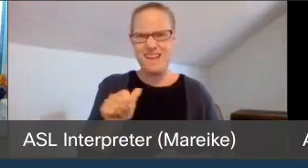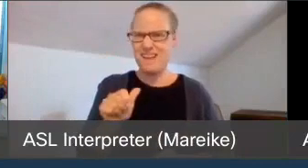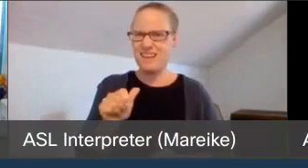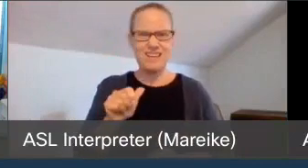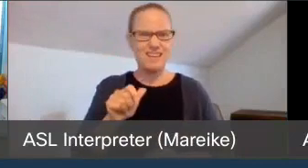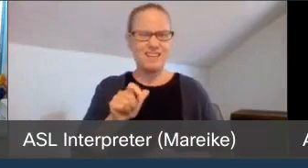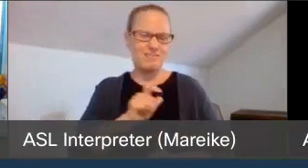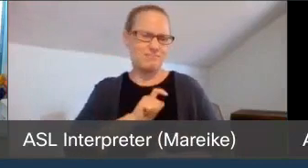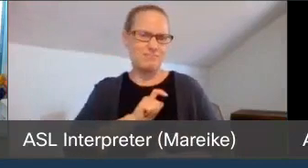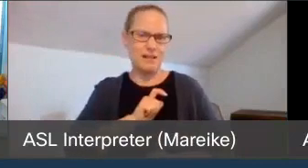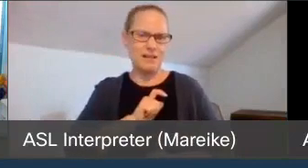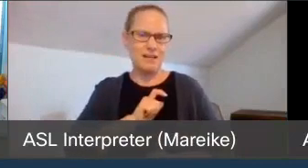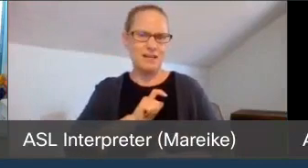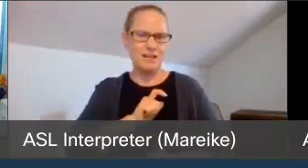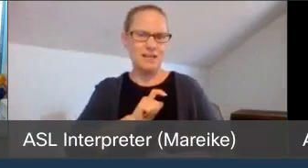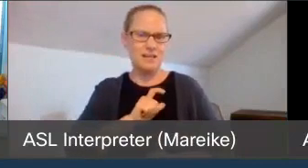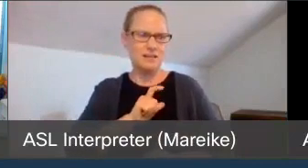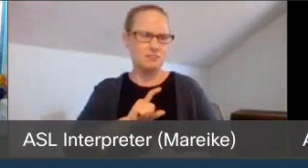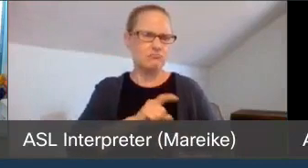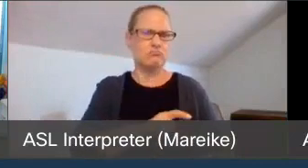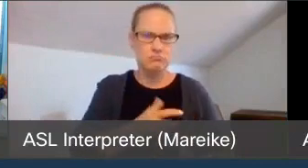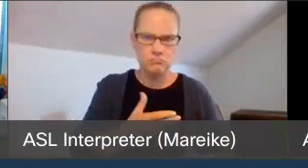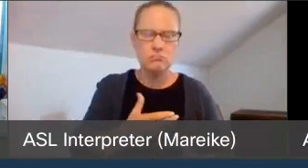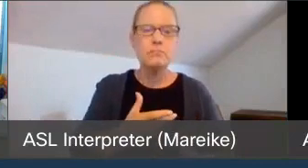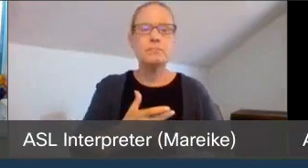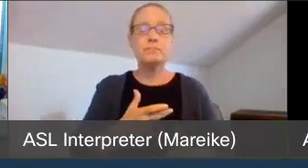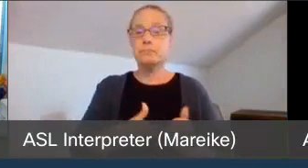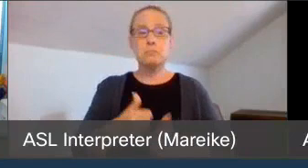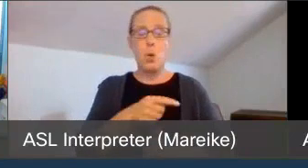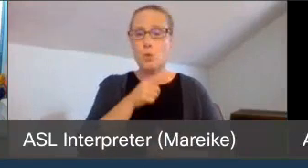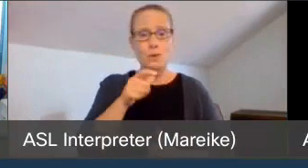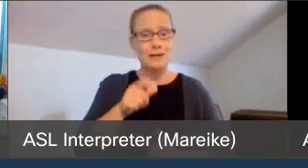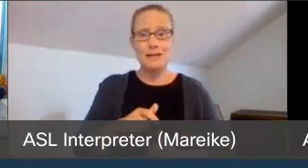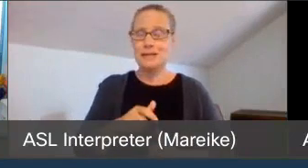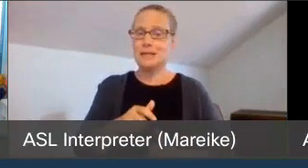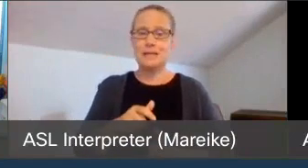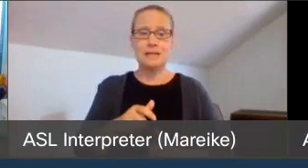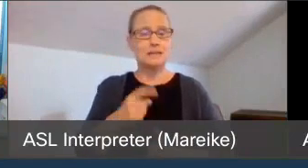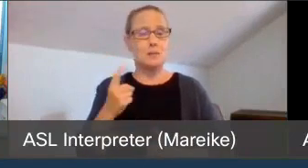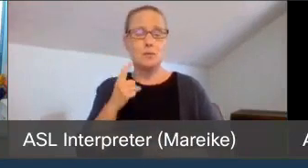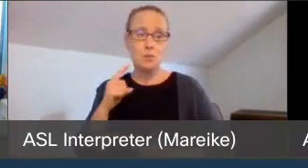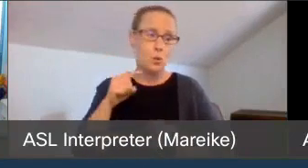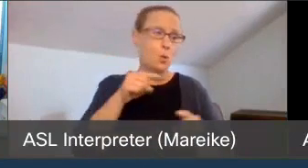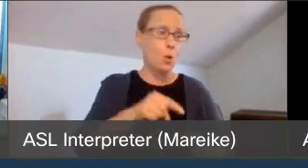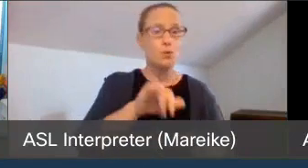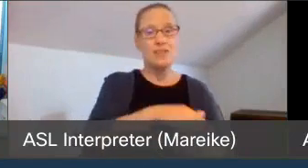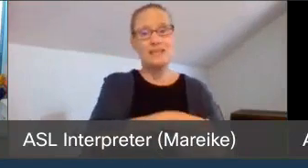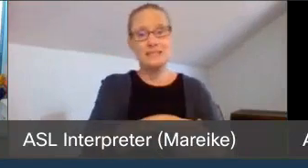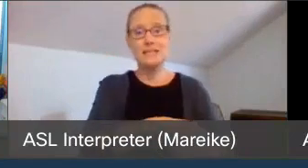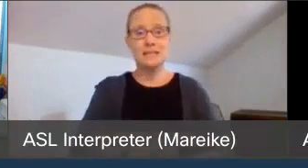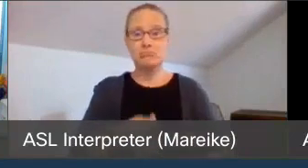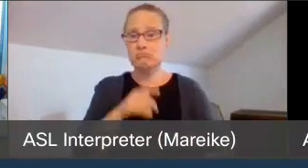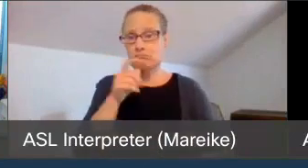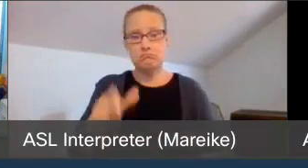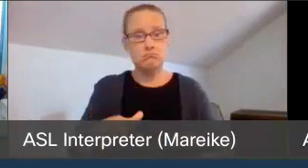of law enforcement interaction, and the majority of those don't need anybody to go to the scene. So, and it's the same